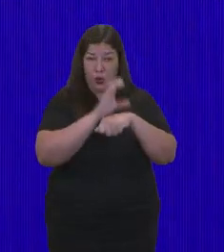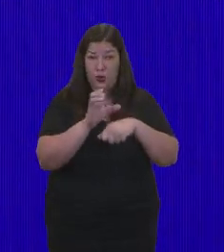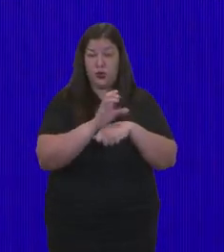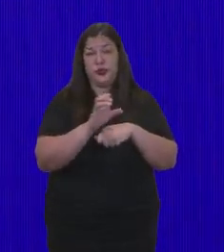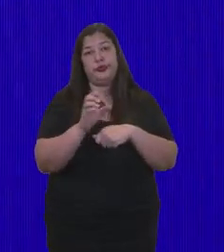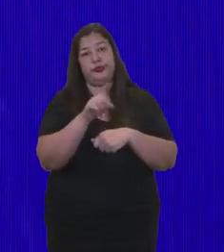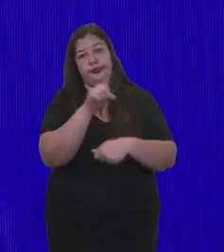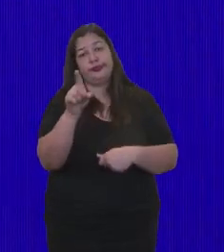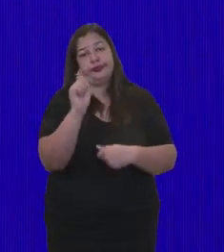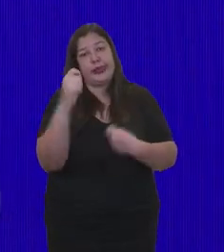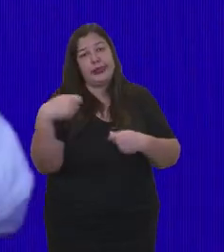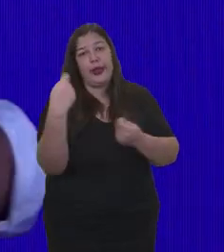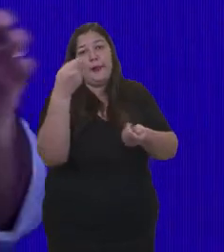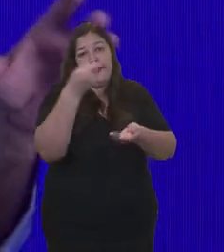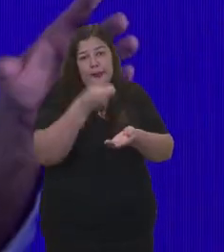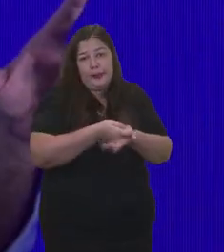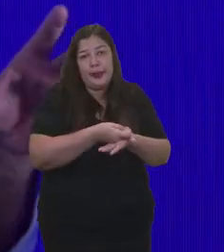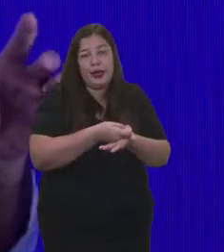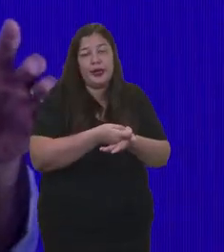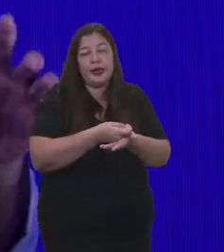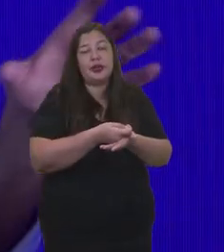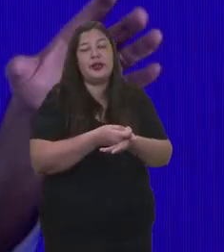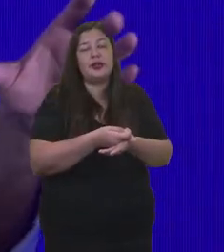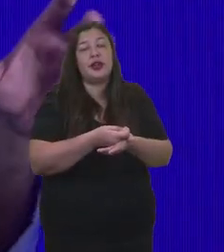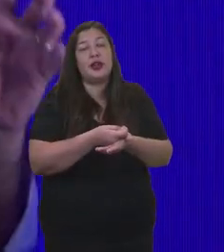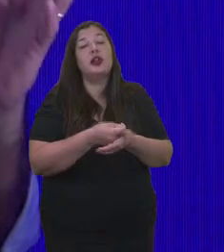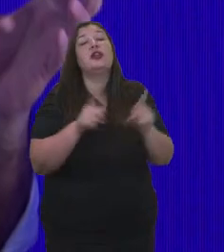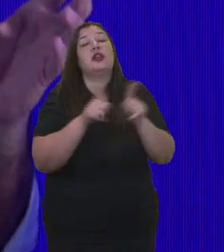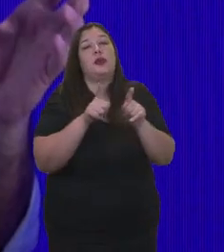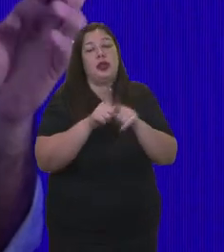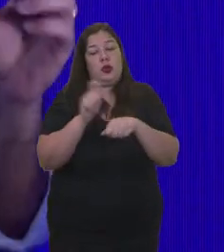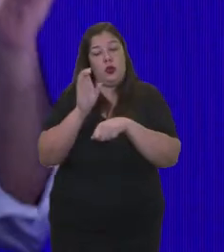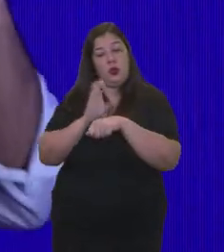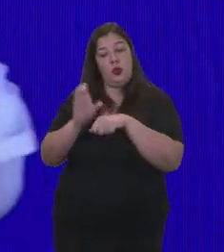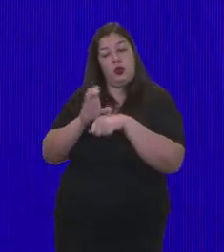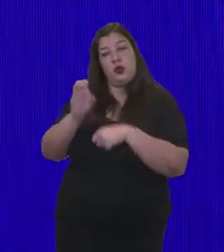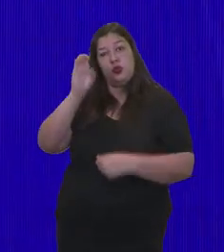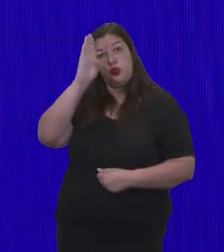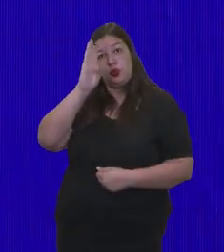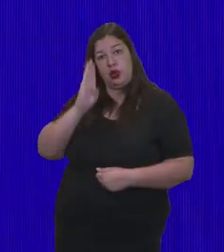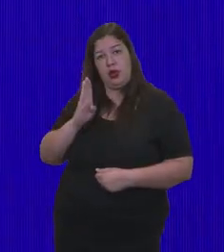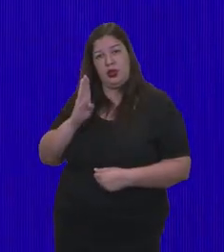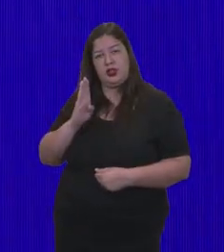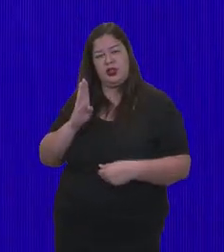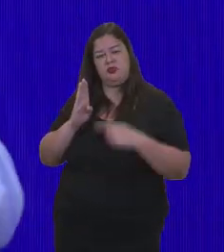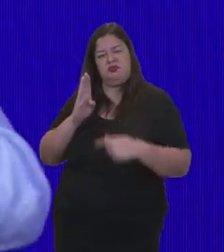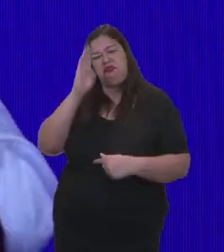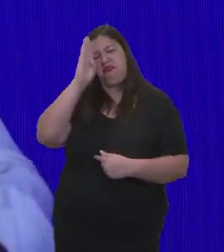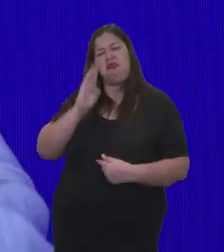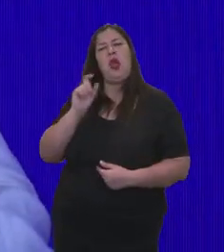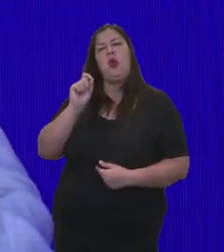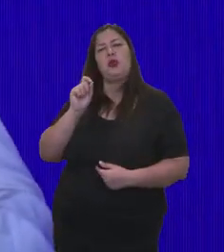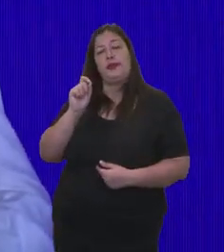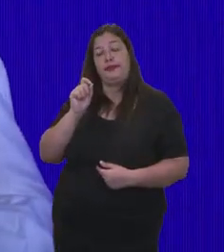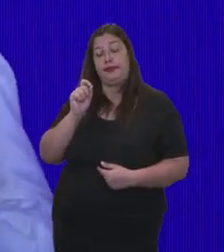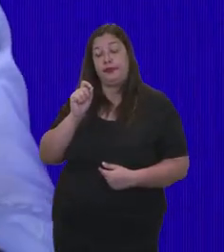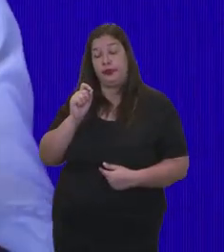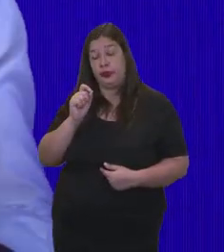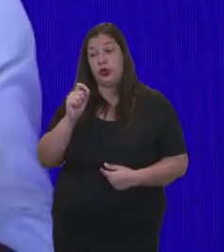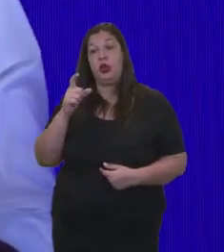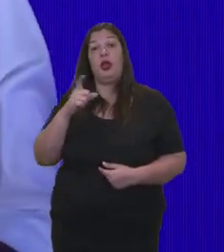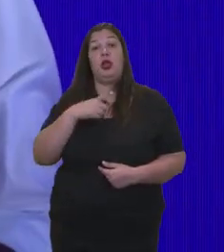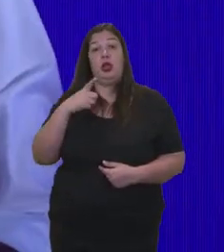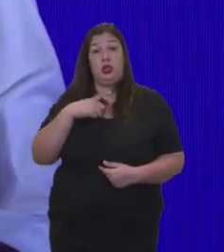in Brazil. They have a paid course, undergraduation course. They also have the free course. It is a module of the